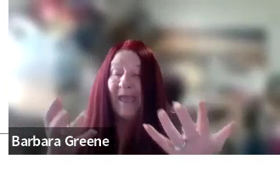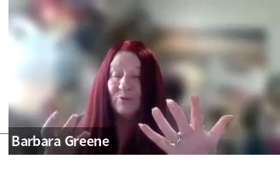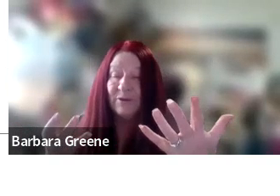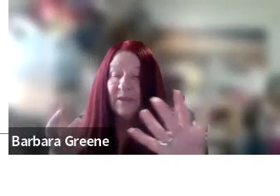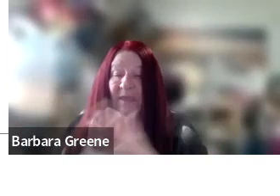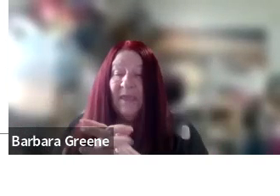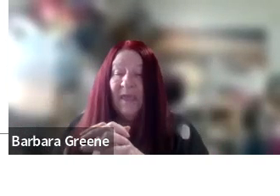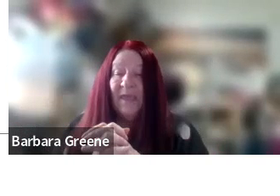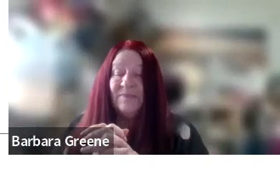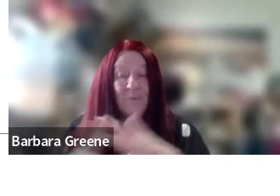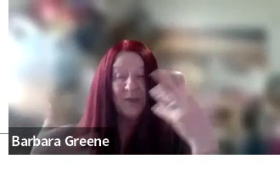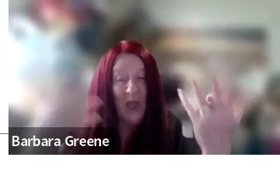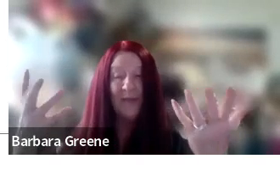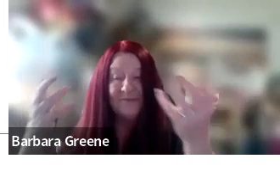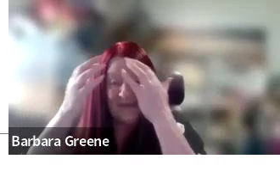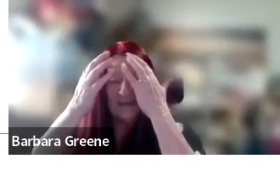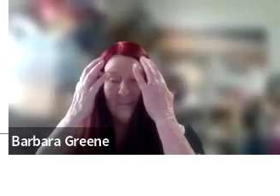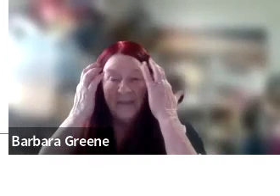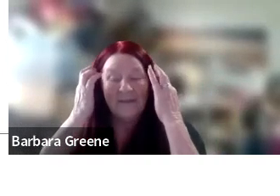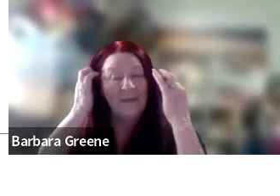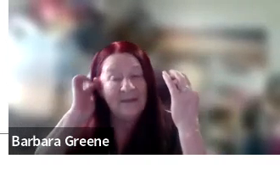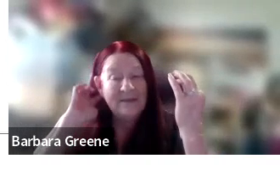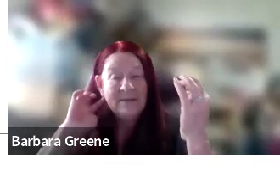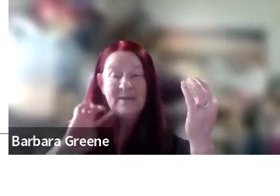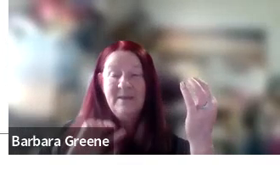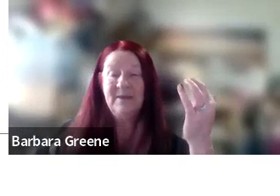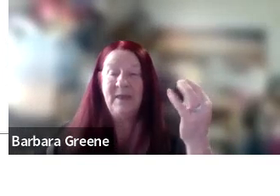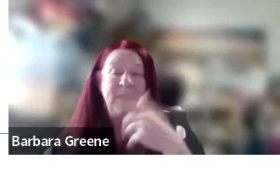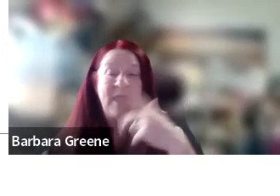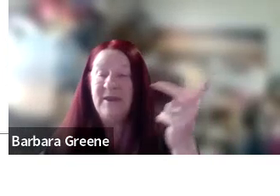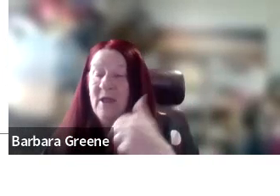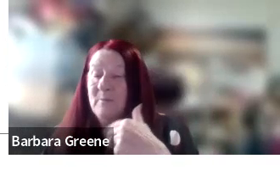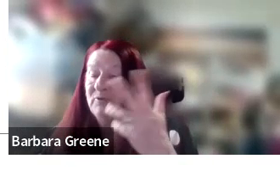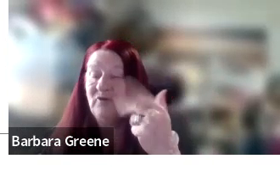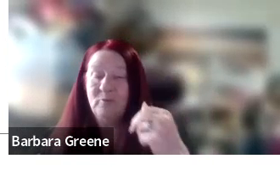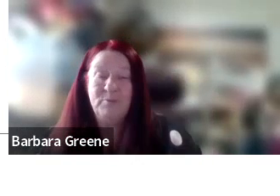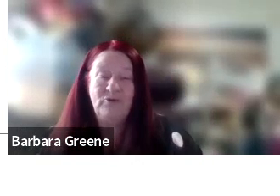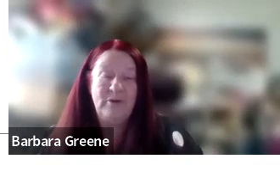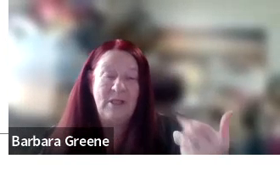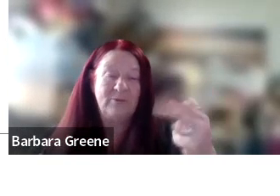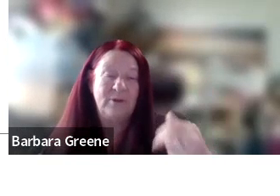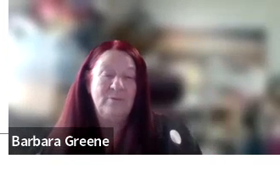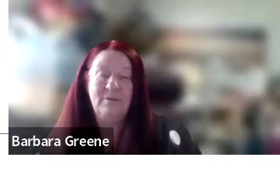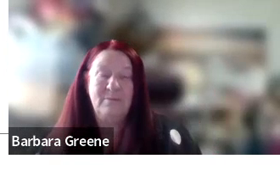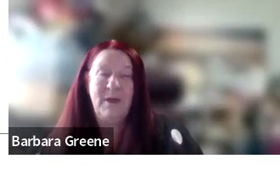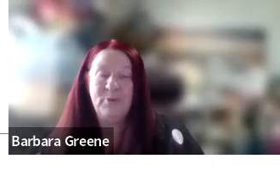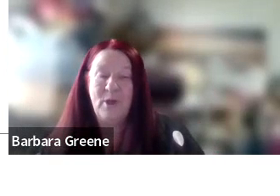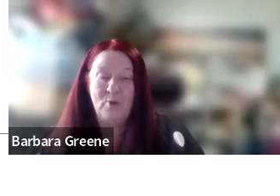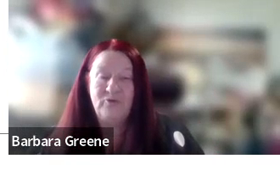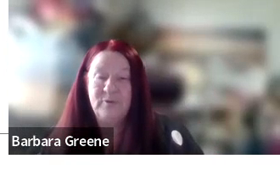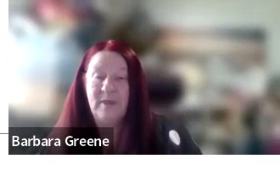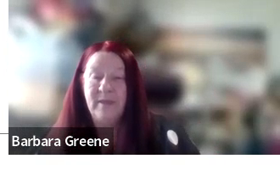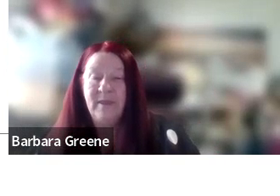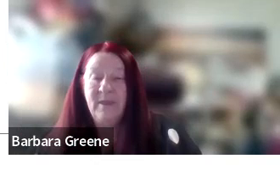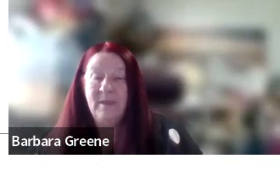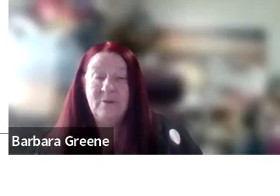really accurate. And that was a godsend. I think I had a conversation with Michelle, I don't know, a month ago,